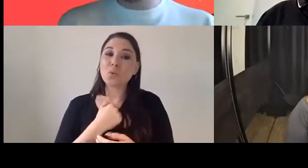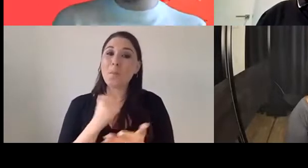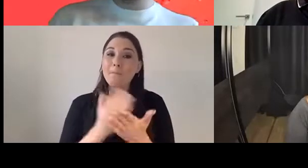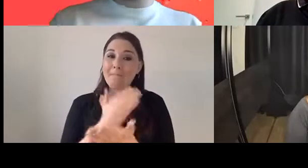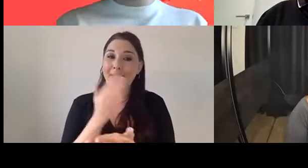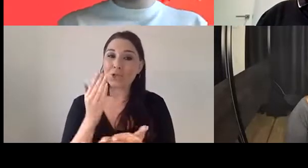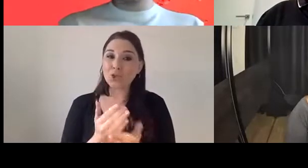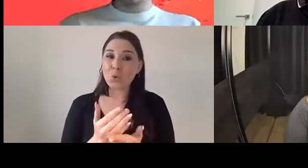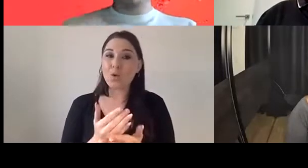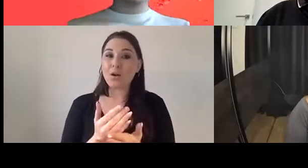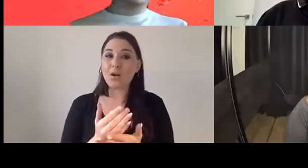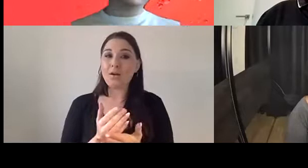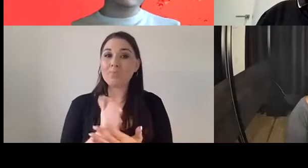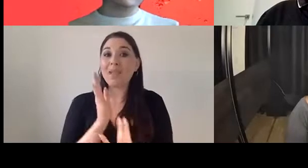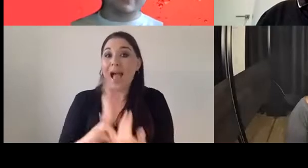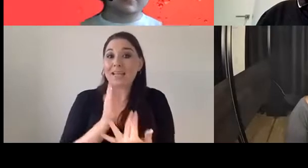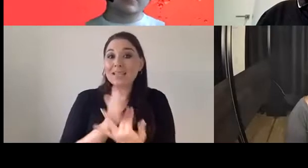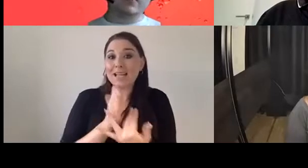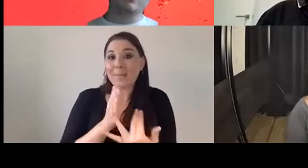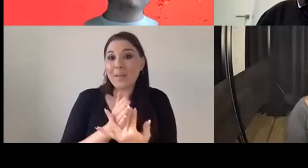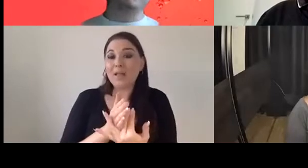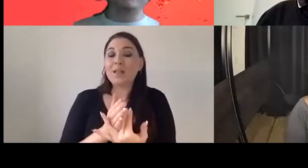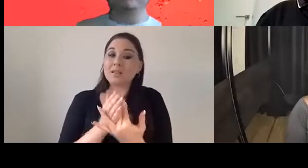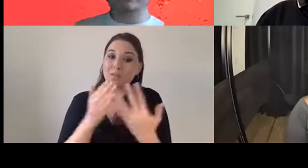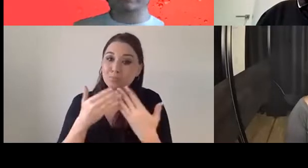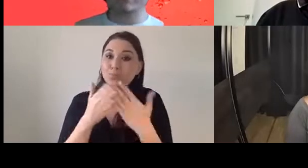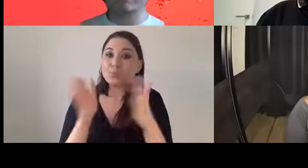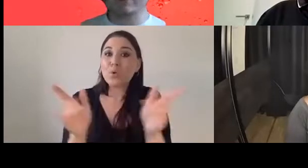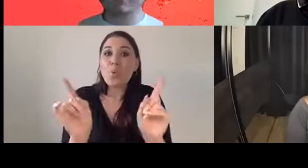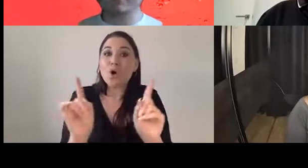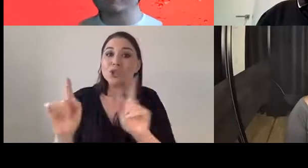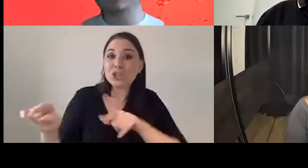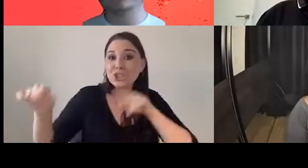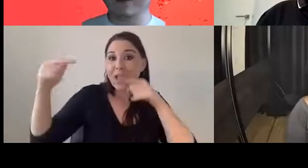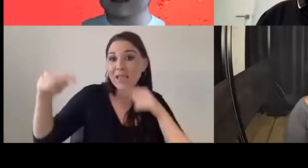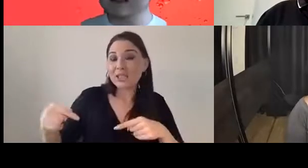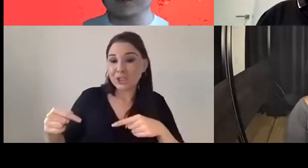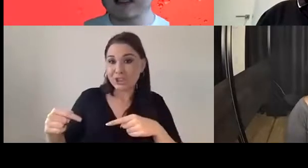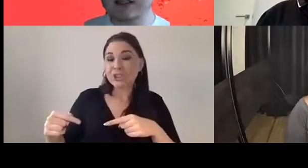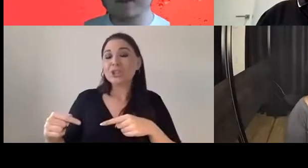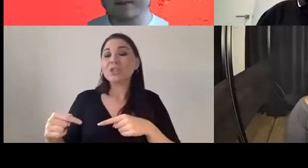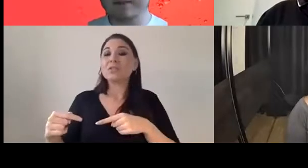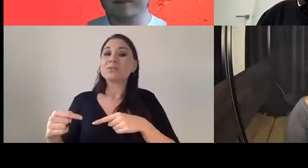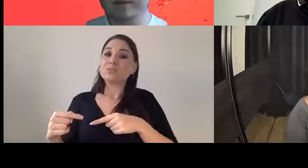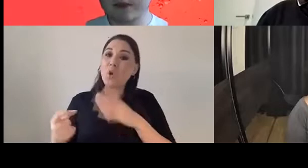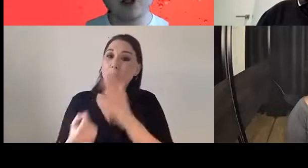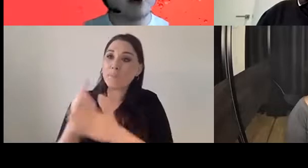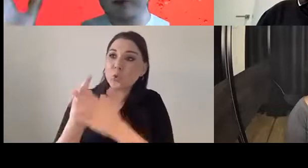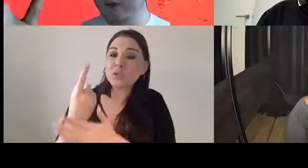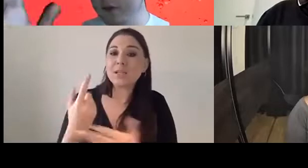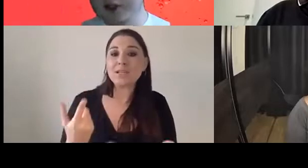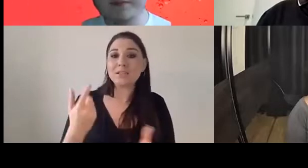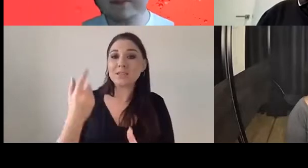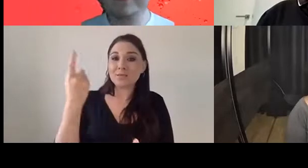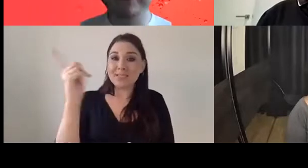are accessible is really what are the challenges and also the opportunities around sort of digital accessibility? That's a question